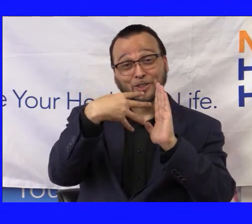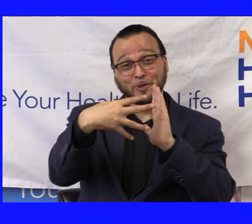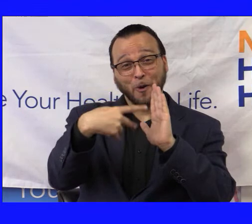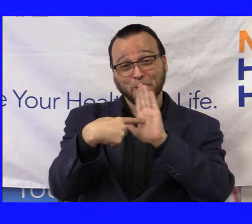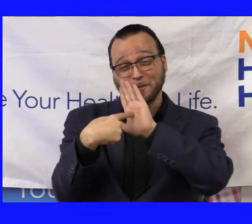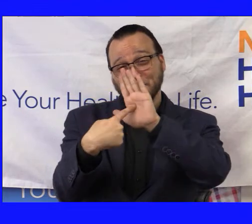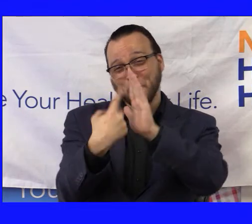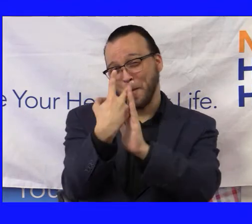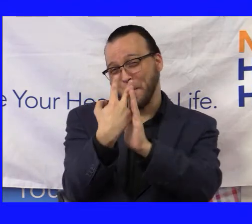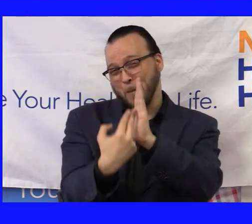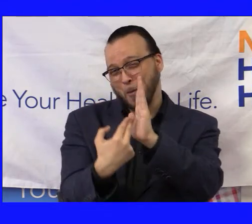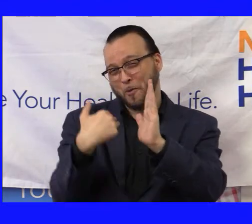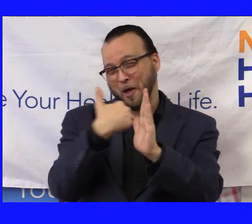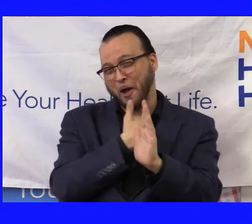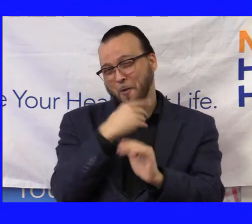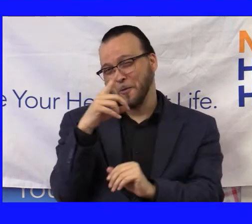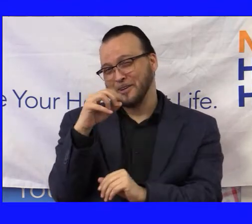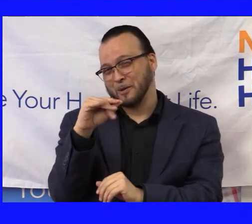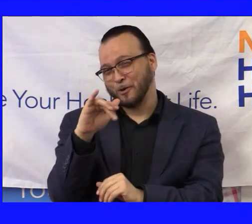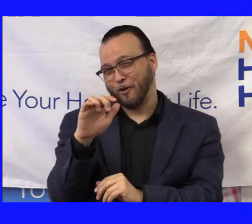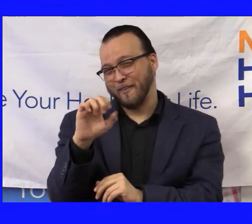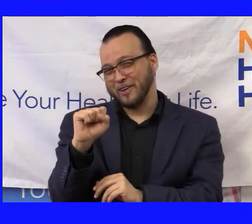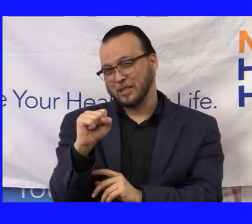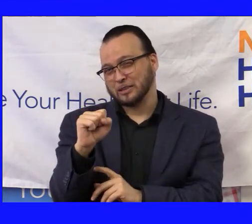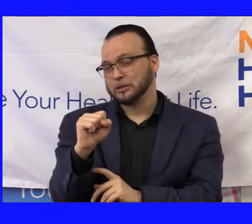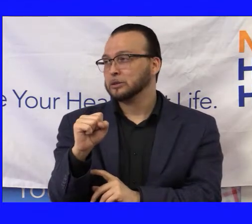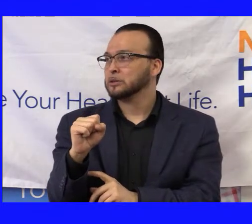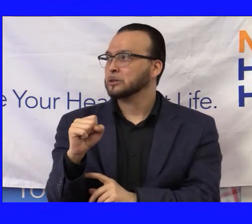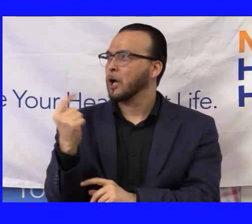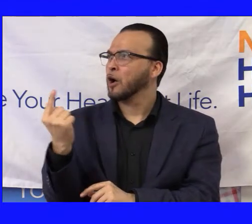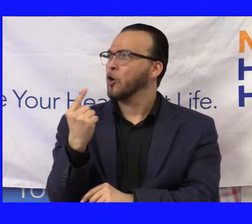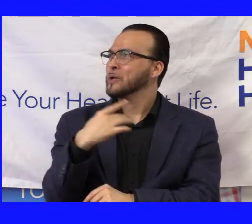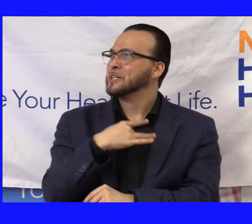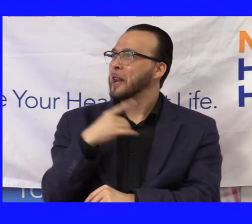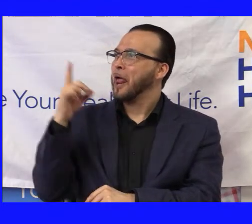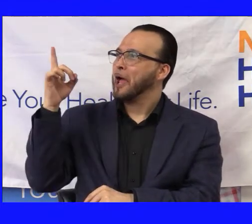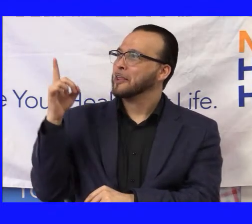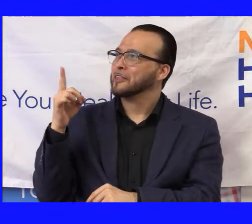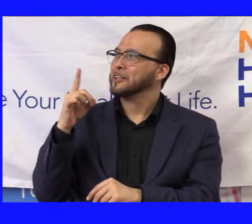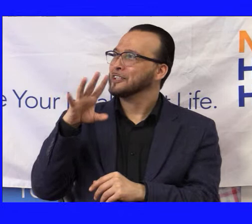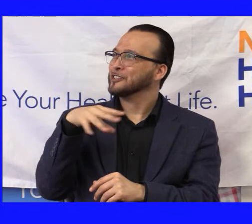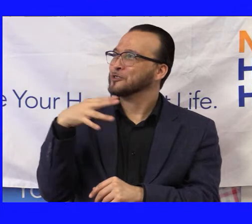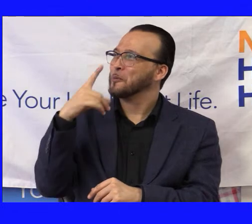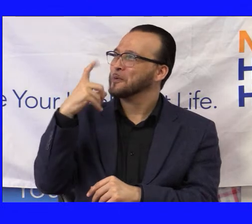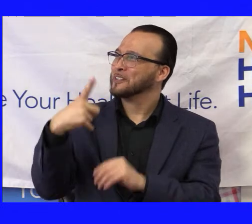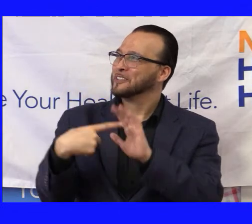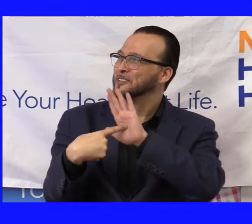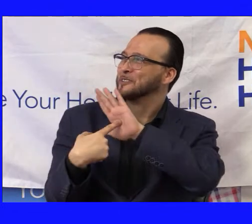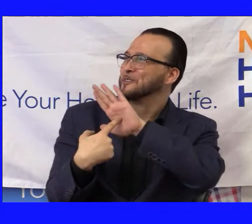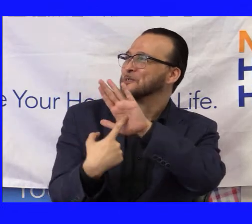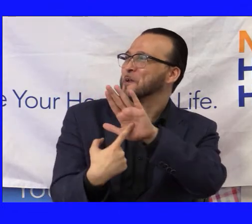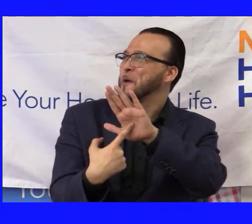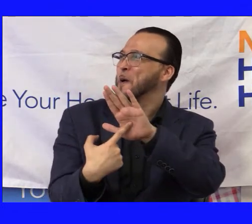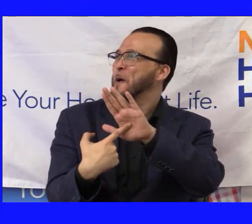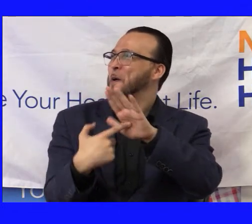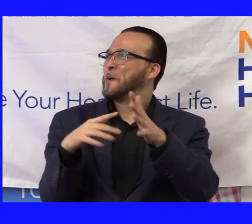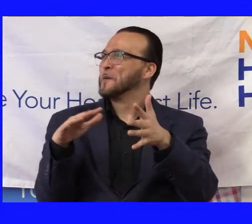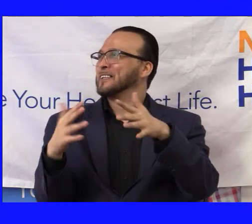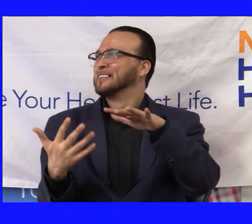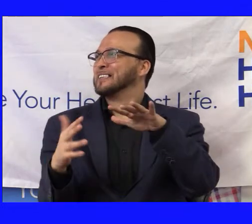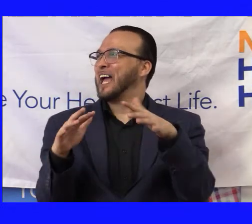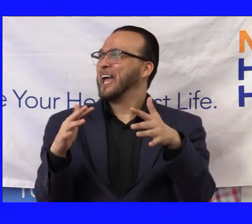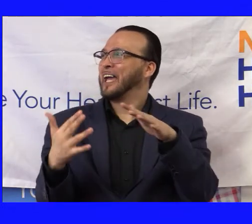our demographics, I always like these charts because it shows kind of a little bit